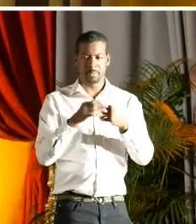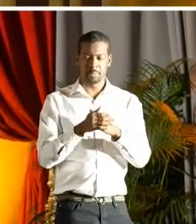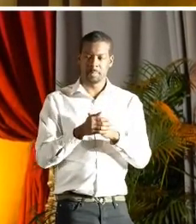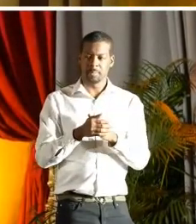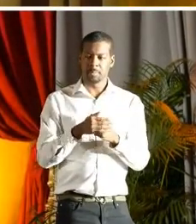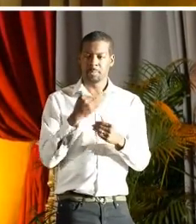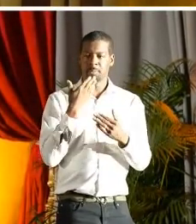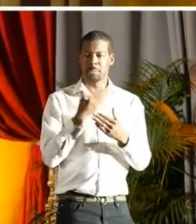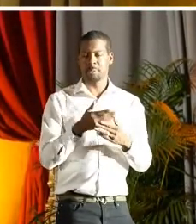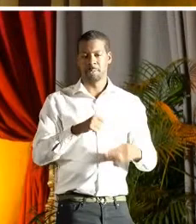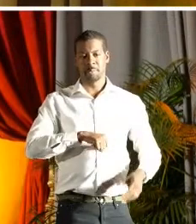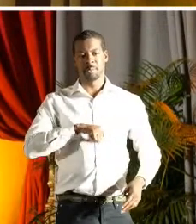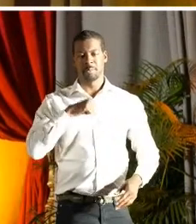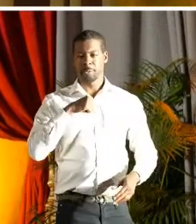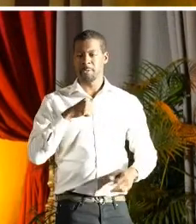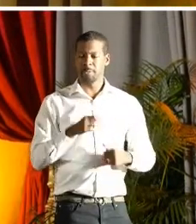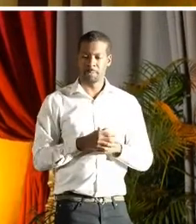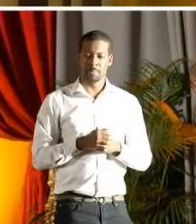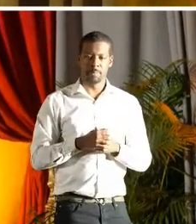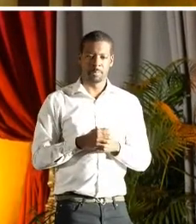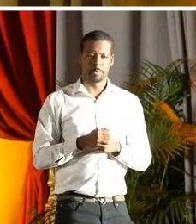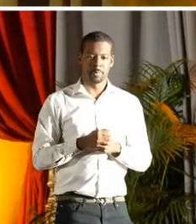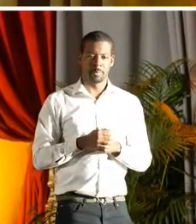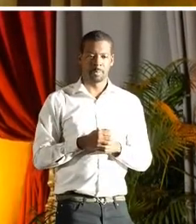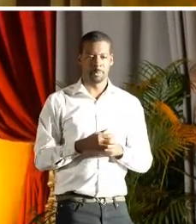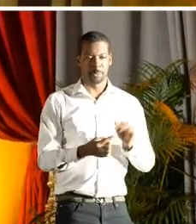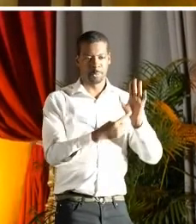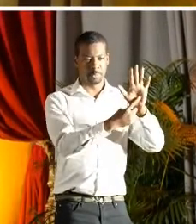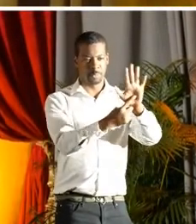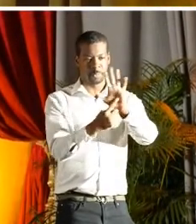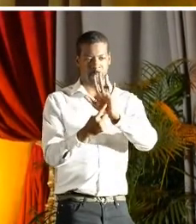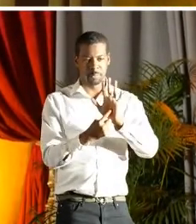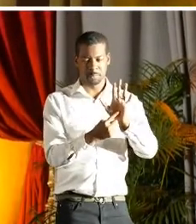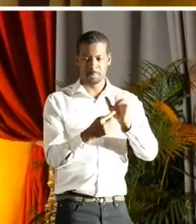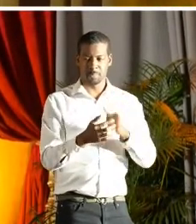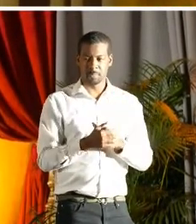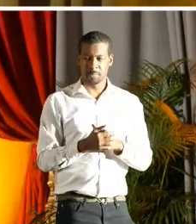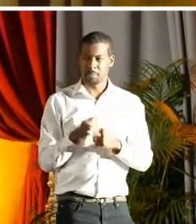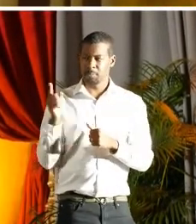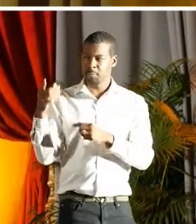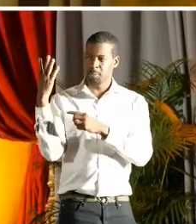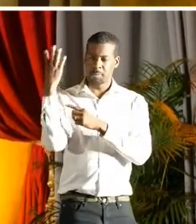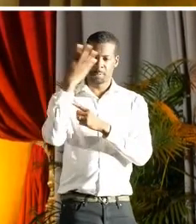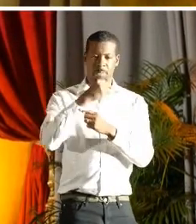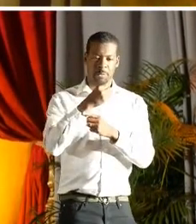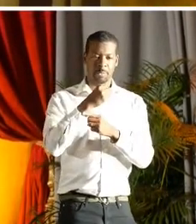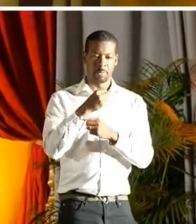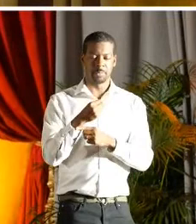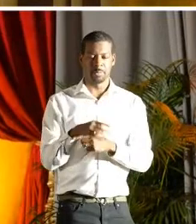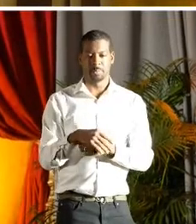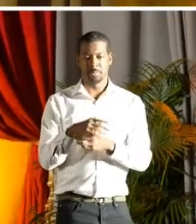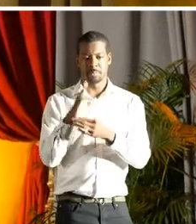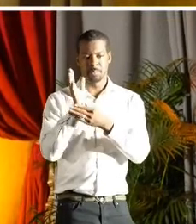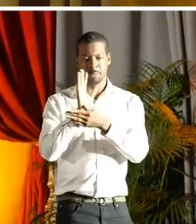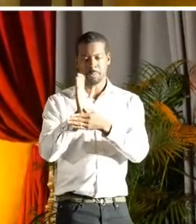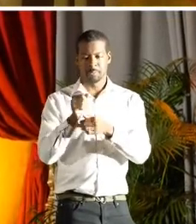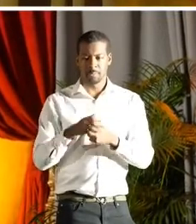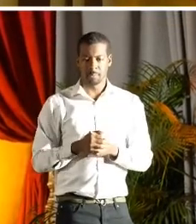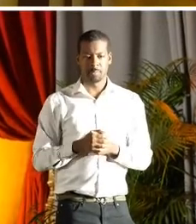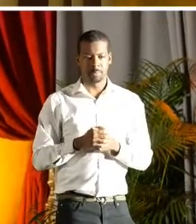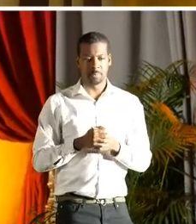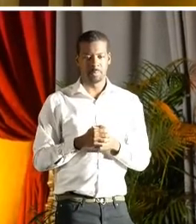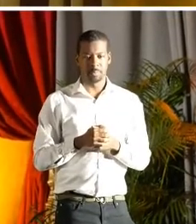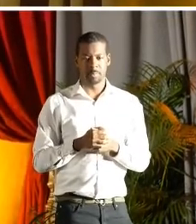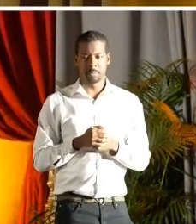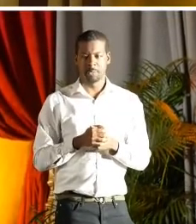of that. We're so deeply proud to be able to present this beautiful piece of work, but also so